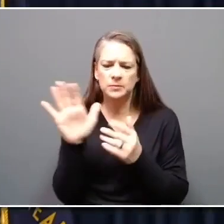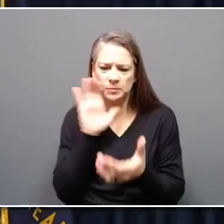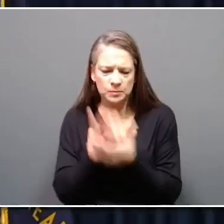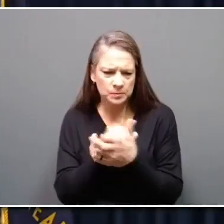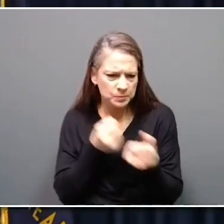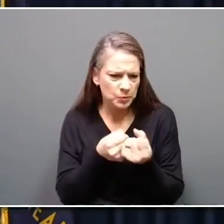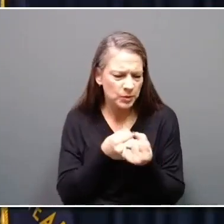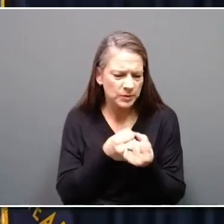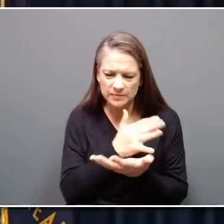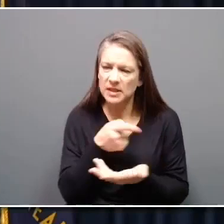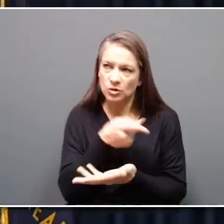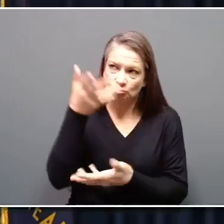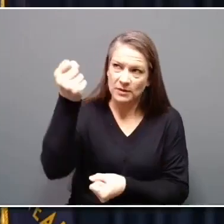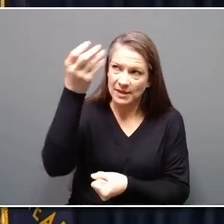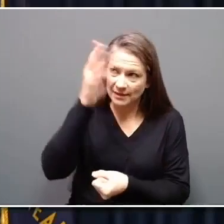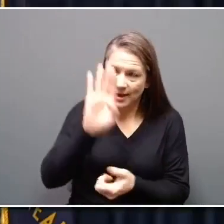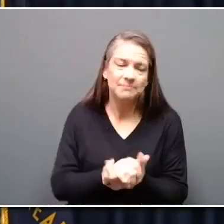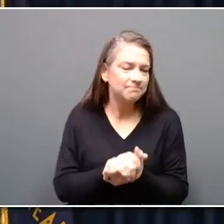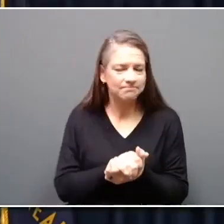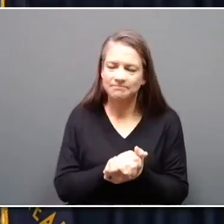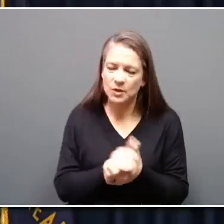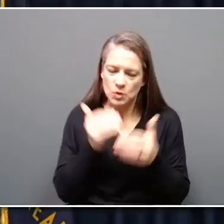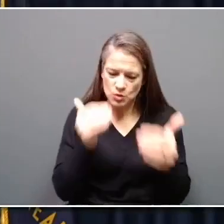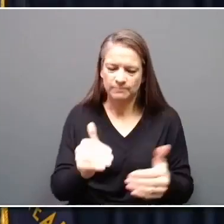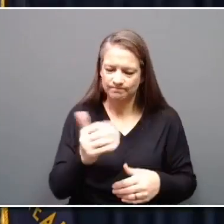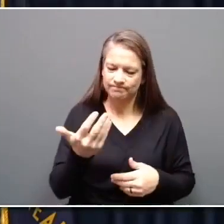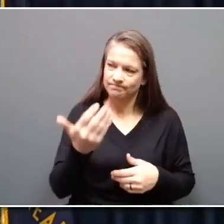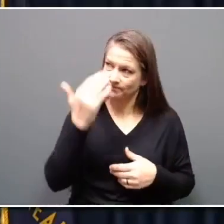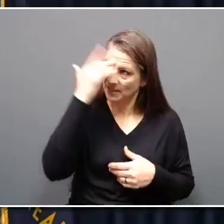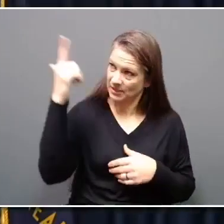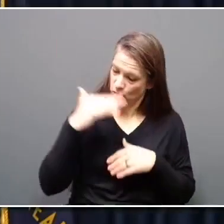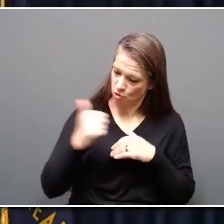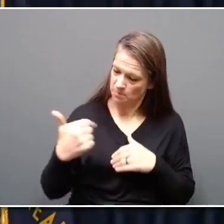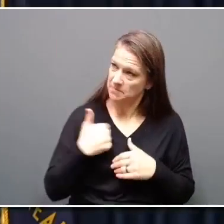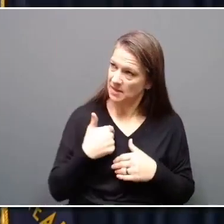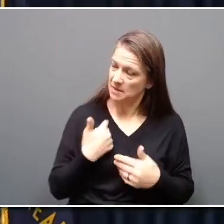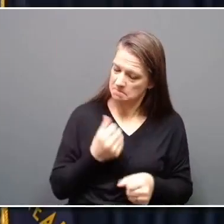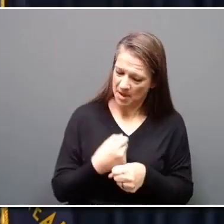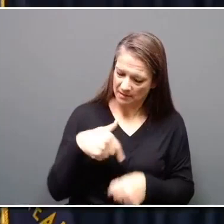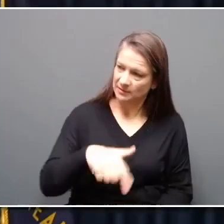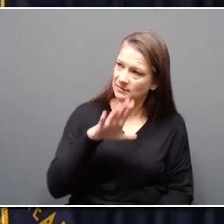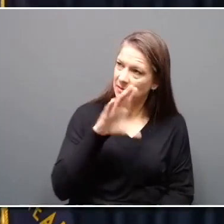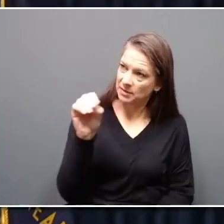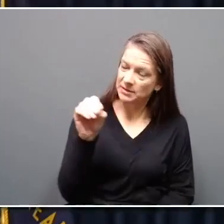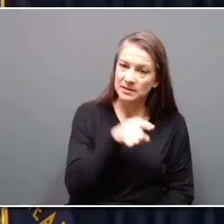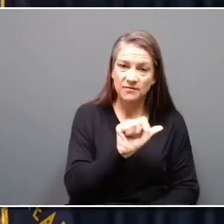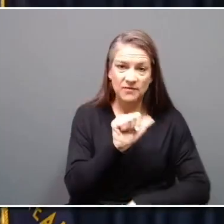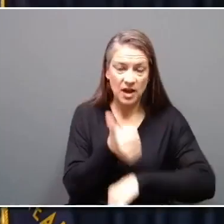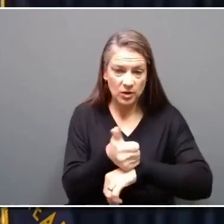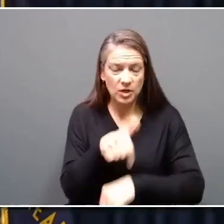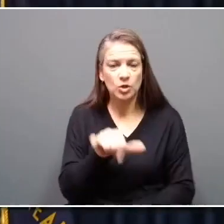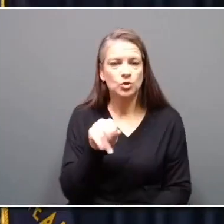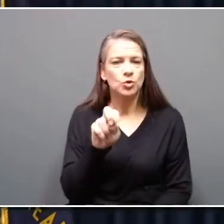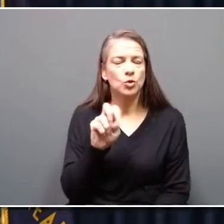they trusted God had placed him in this position for a reason and had called him to create a company. Wayne founded WPT Corporation in June of 2008